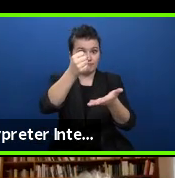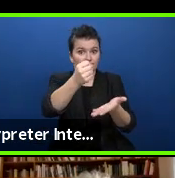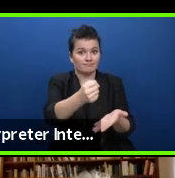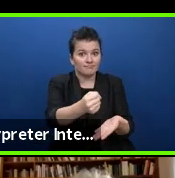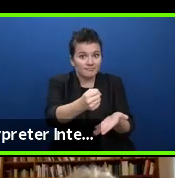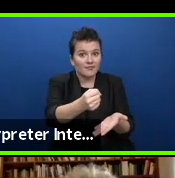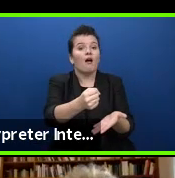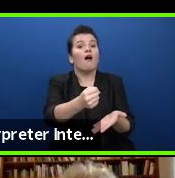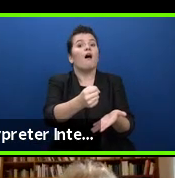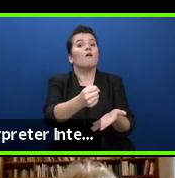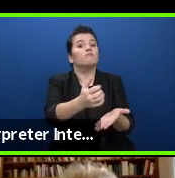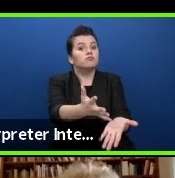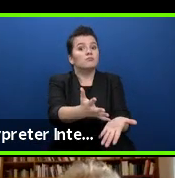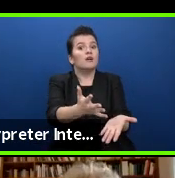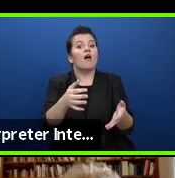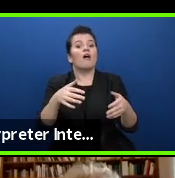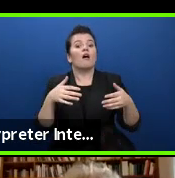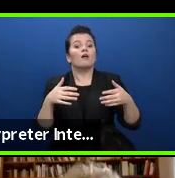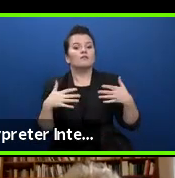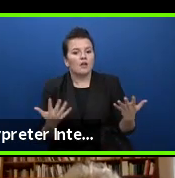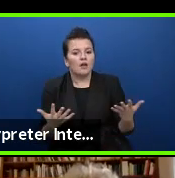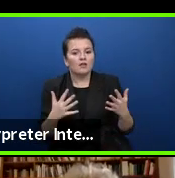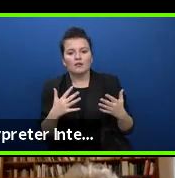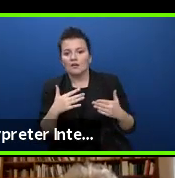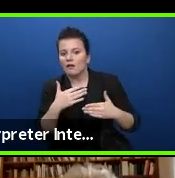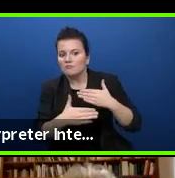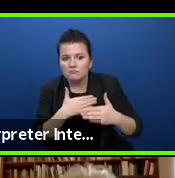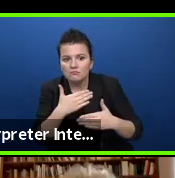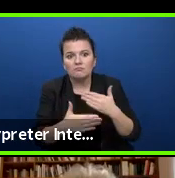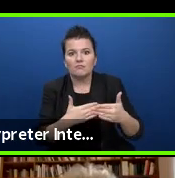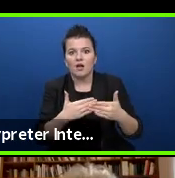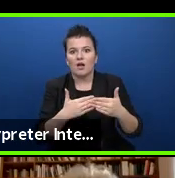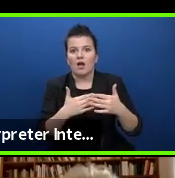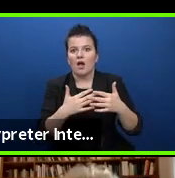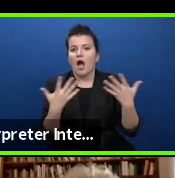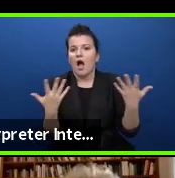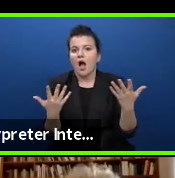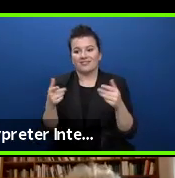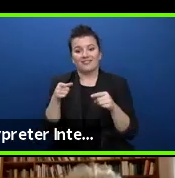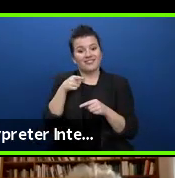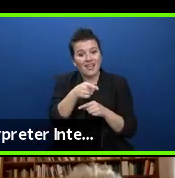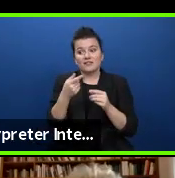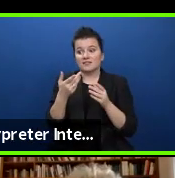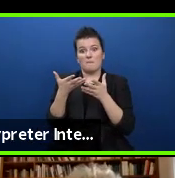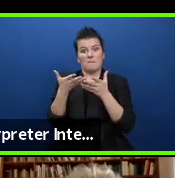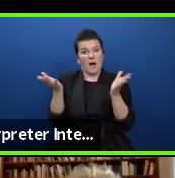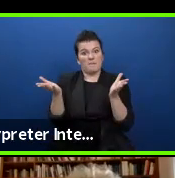doors of the institutions, and what is going on then with the public money which is invested